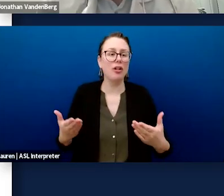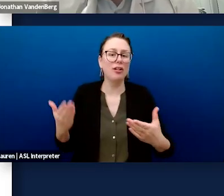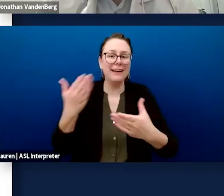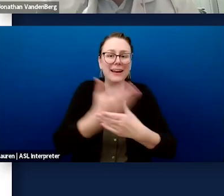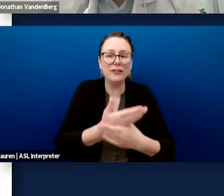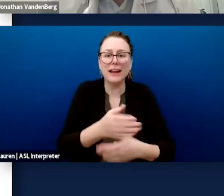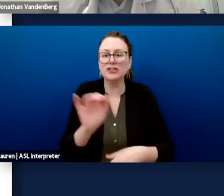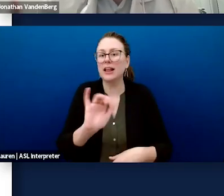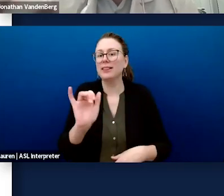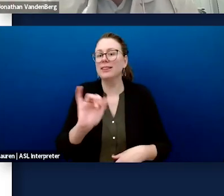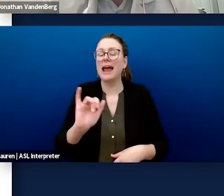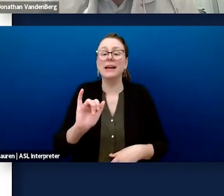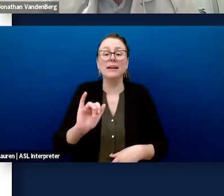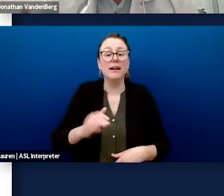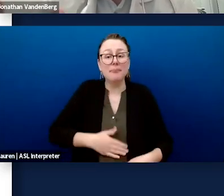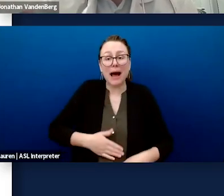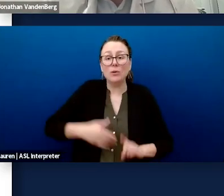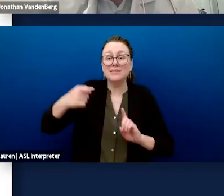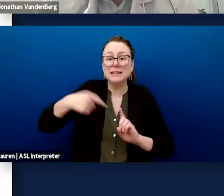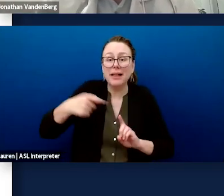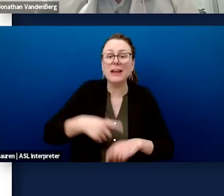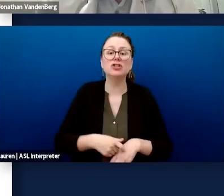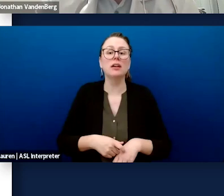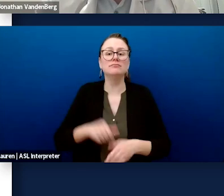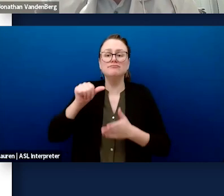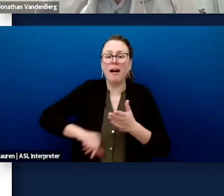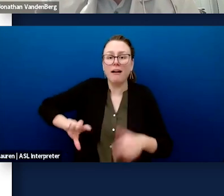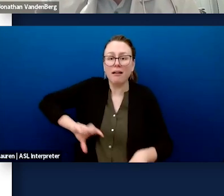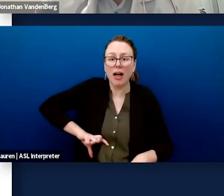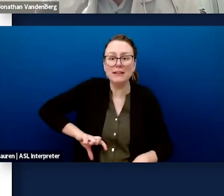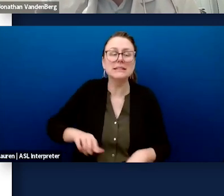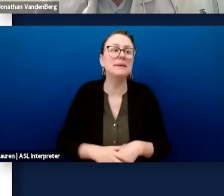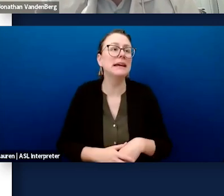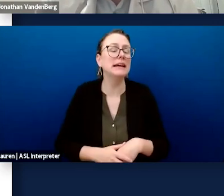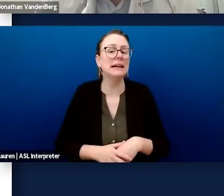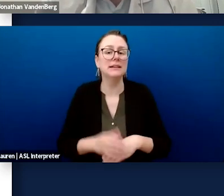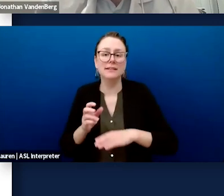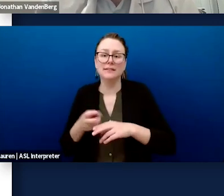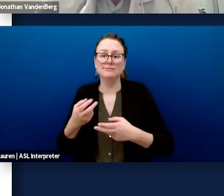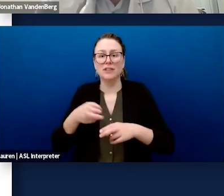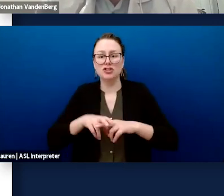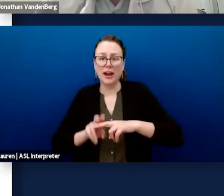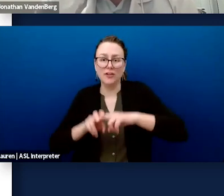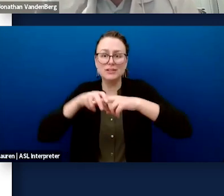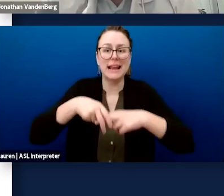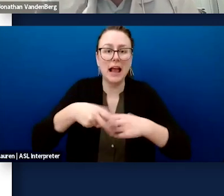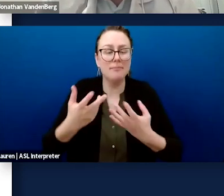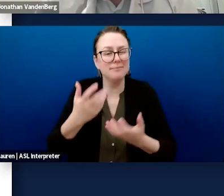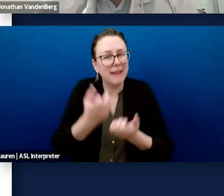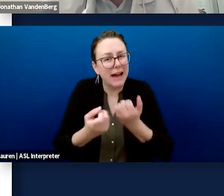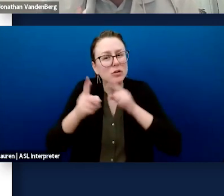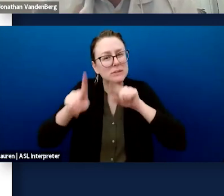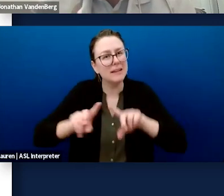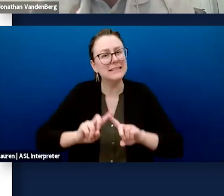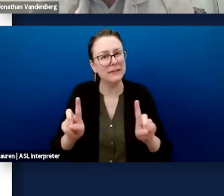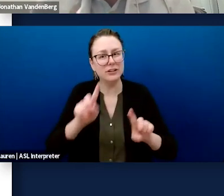interventions like bowel stimulation or colostomy or sitting up on a chair differently. And so I'm going to talk a